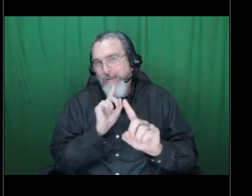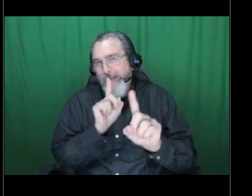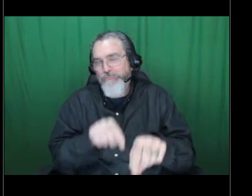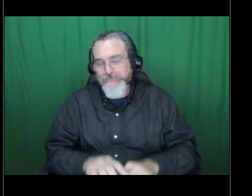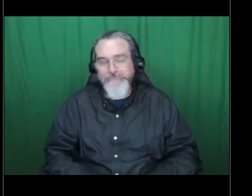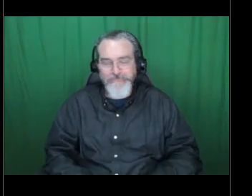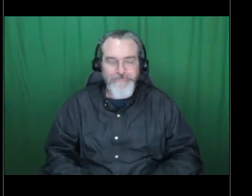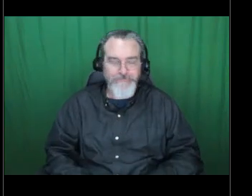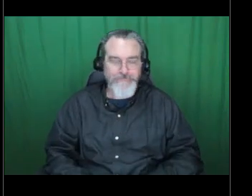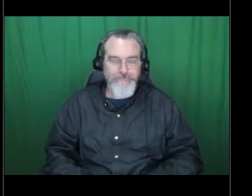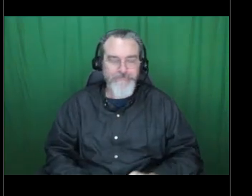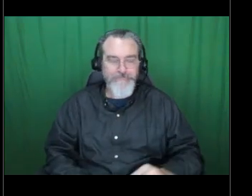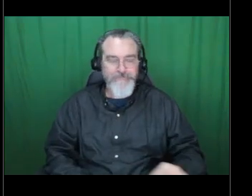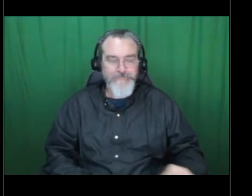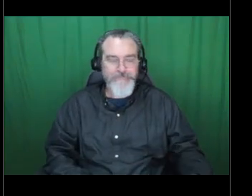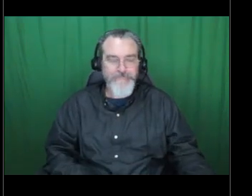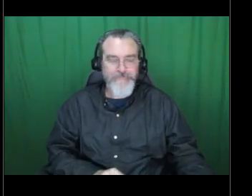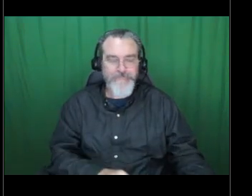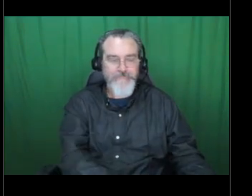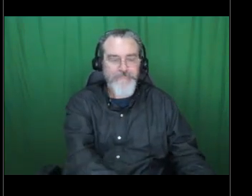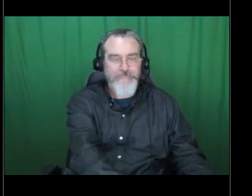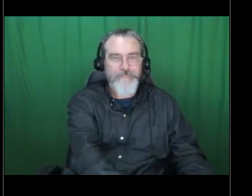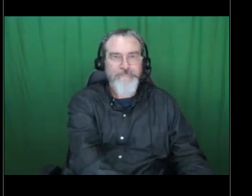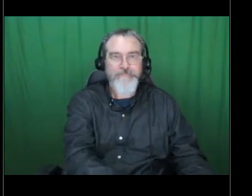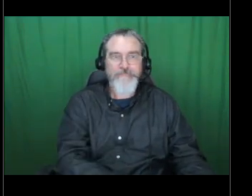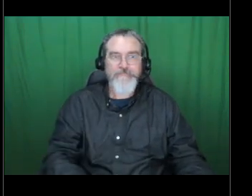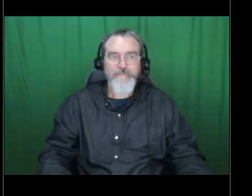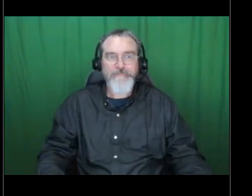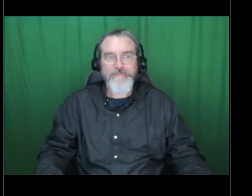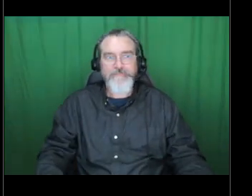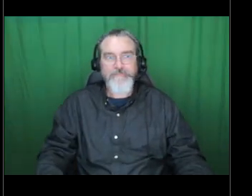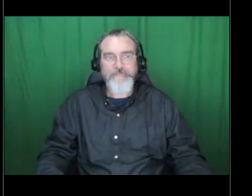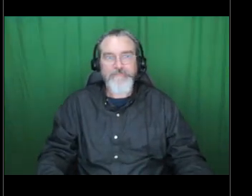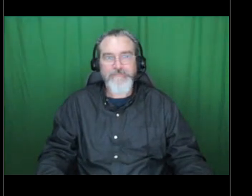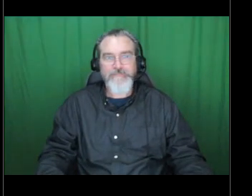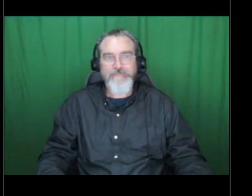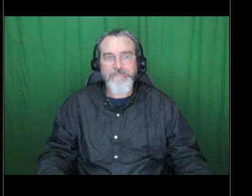launch this poll so that you can select